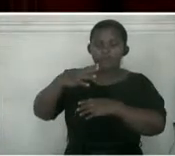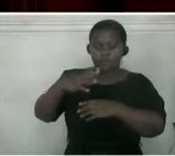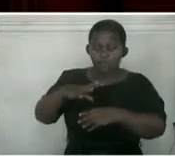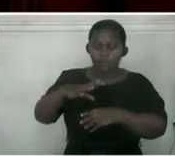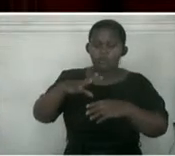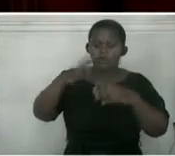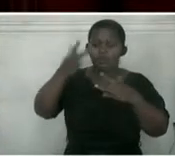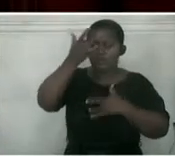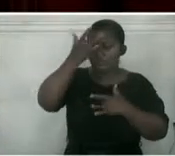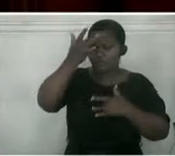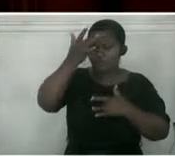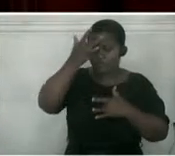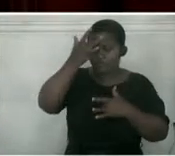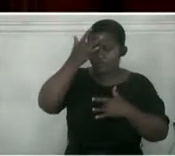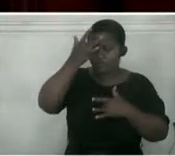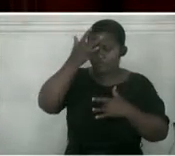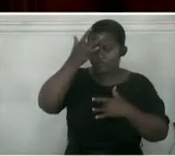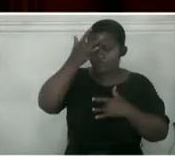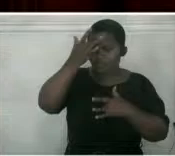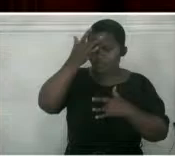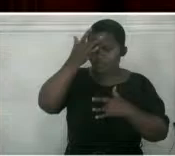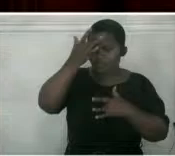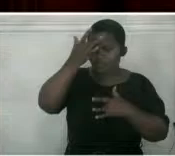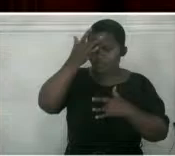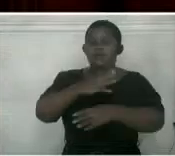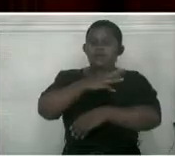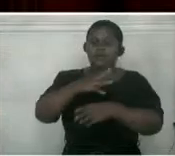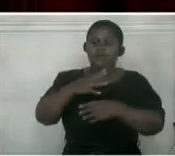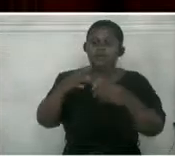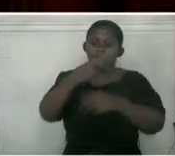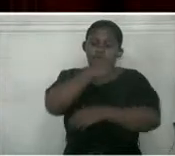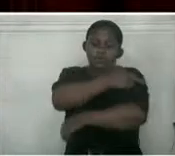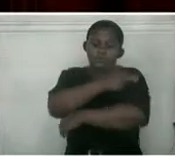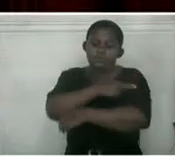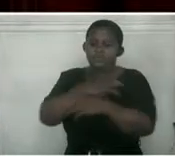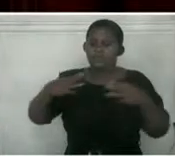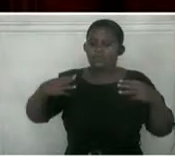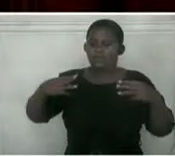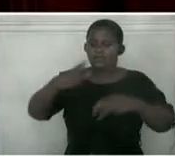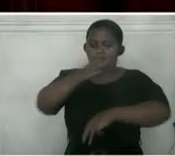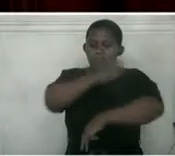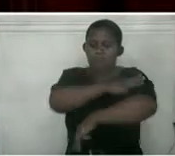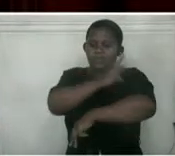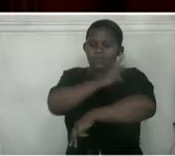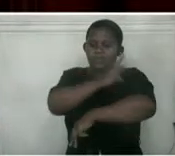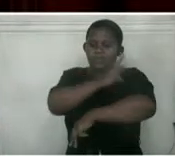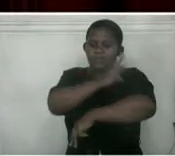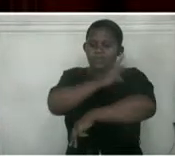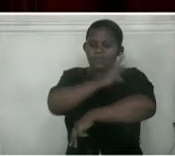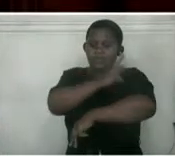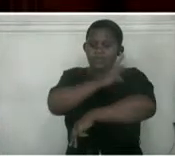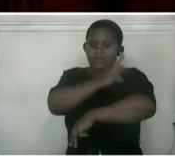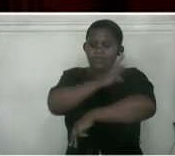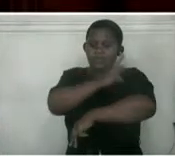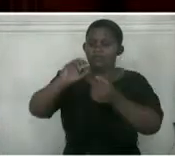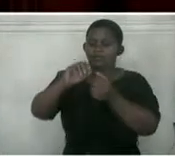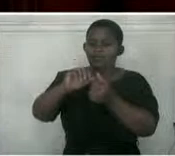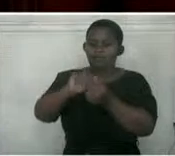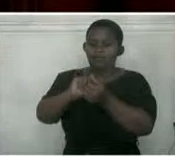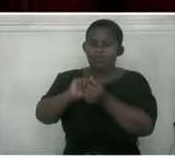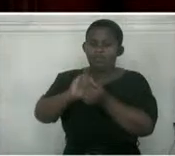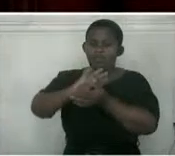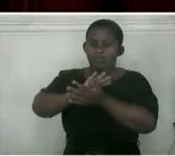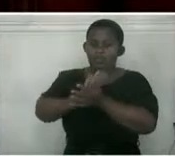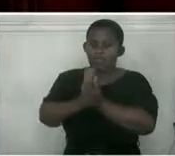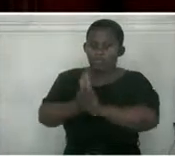no hospital managers in some cases, and damaged hospital infrastructure. All of these